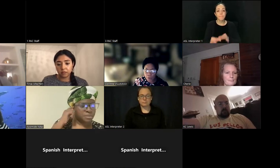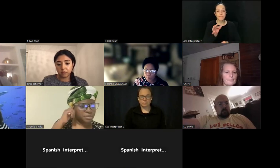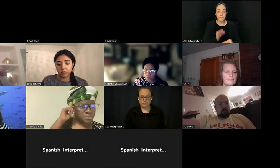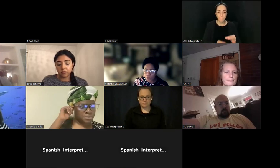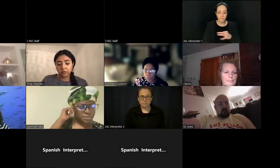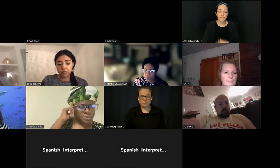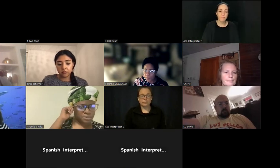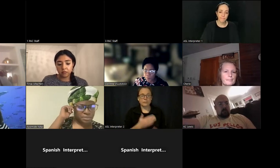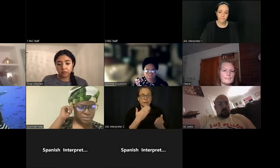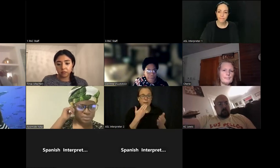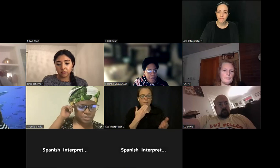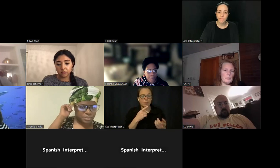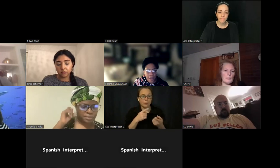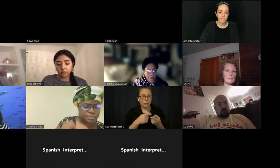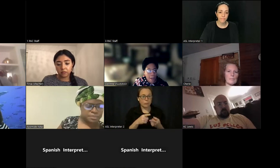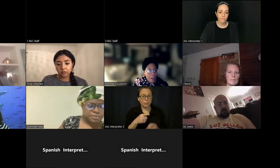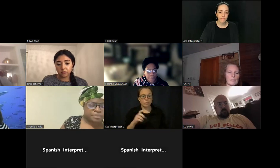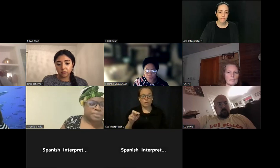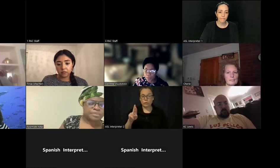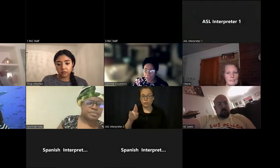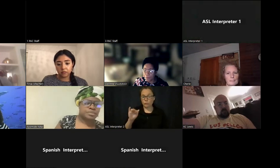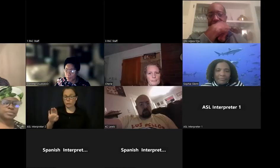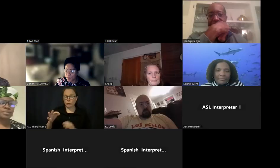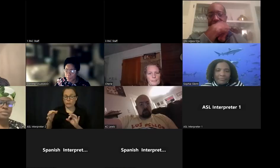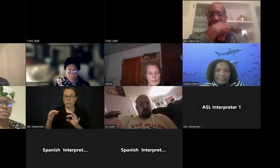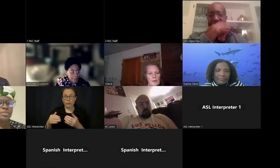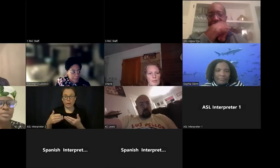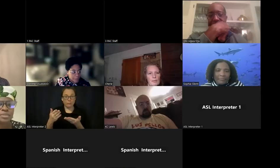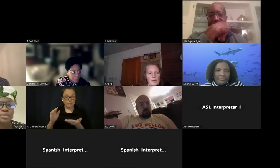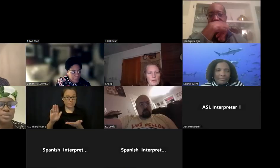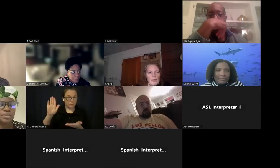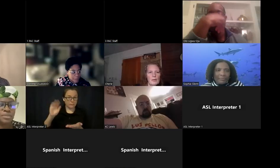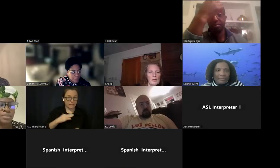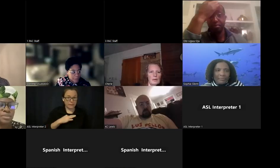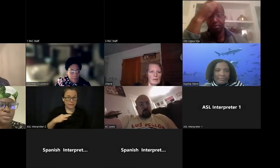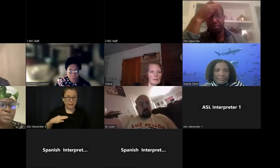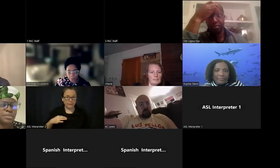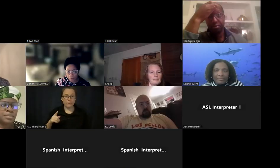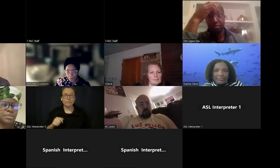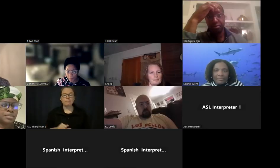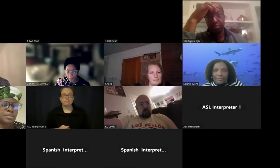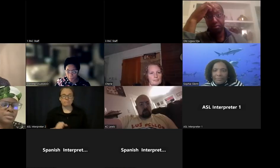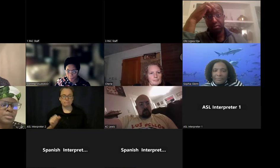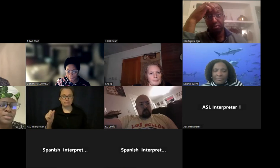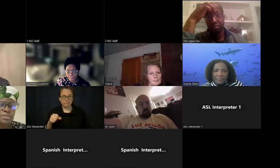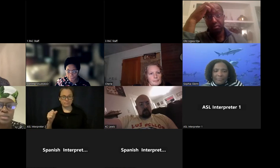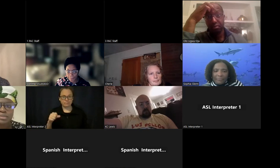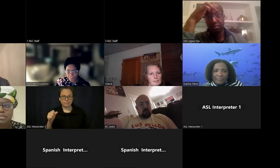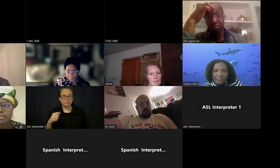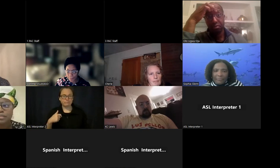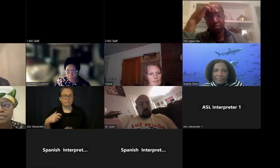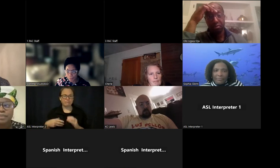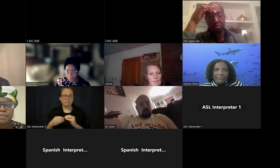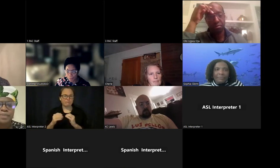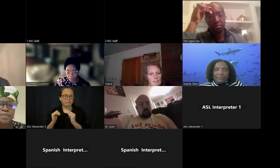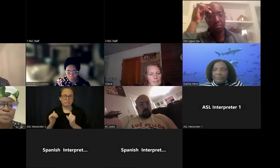Thank you, Commissioner Sharif, for that feedback. Staff? Yeah, so was going to say the exact same